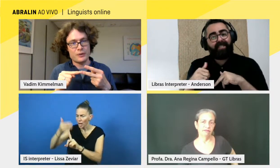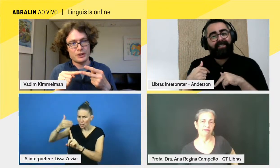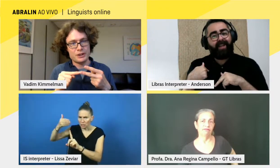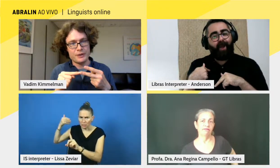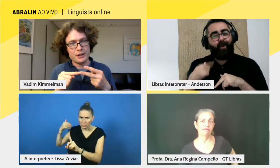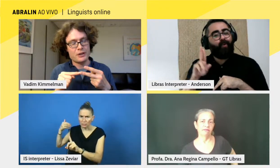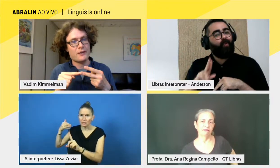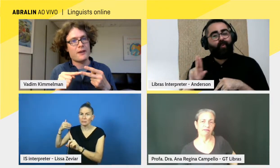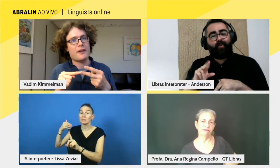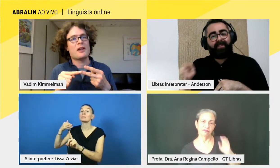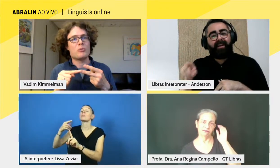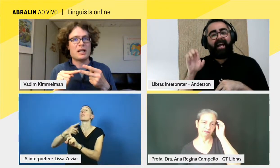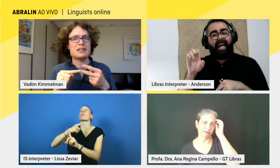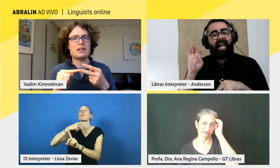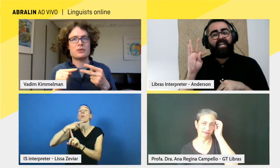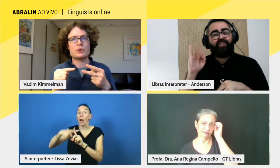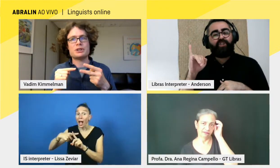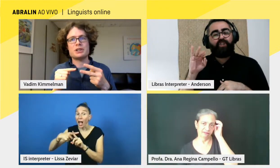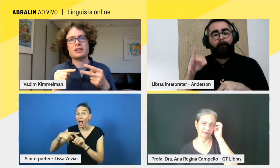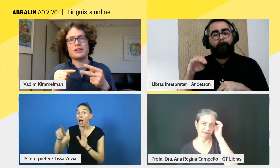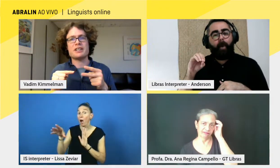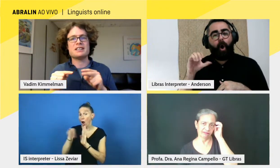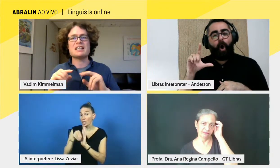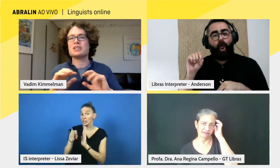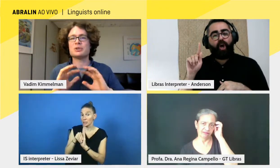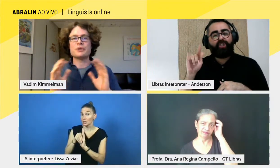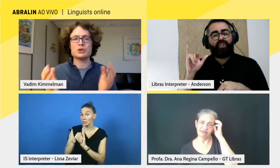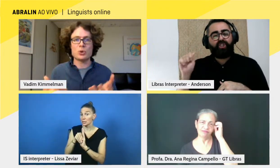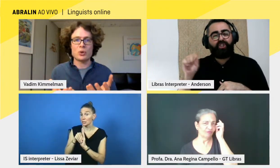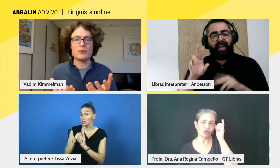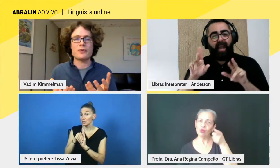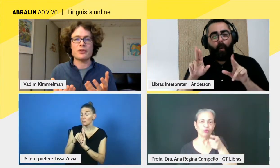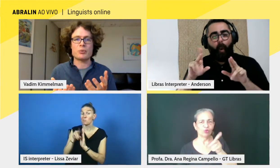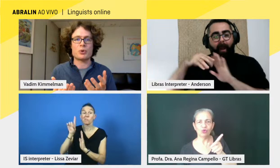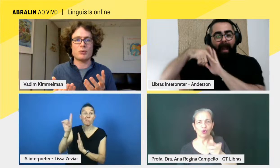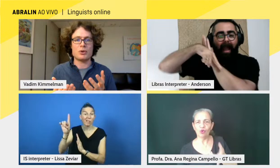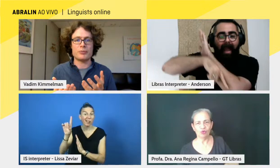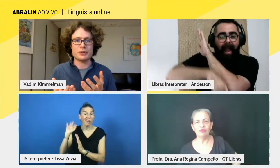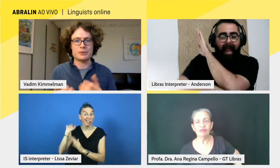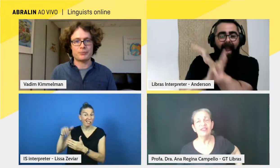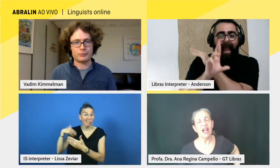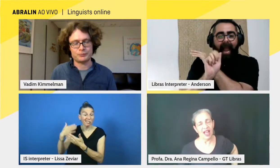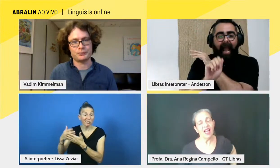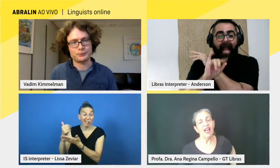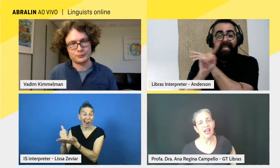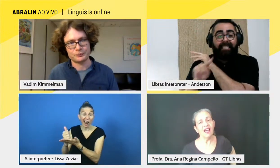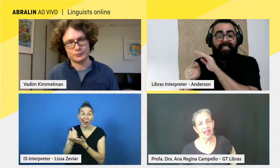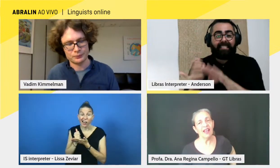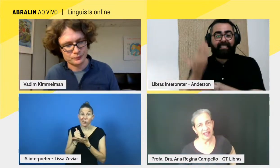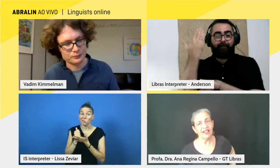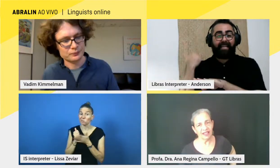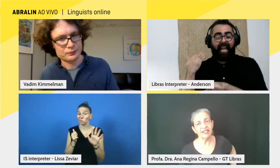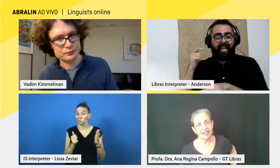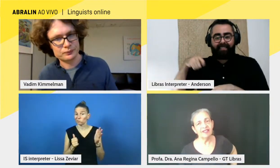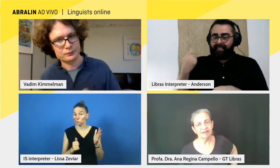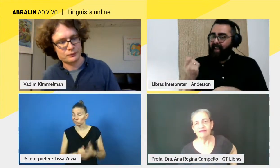one of the criteria, but unfortunately that doesn't resolve the problems.